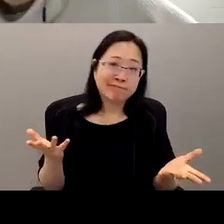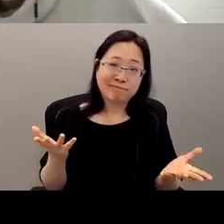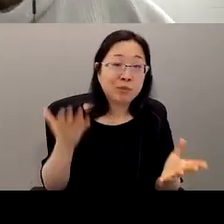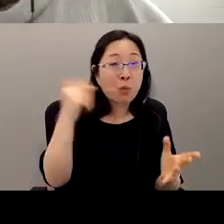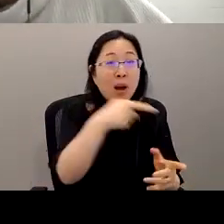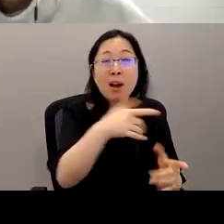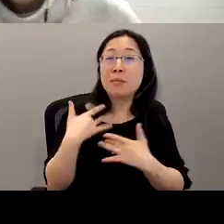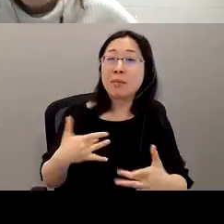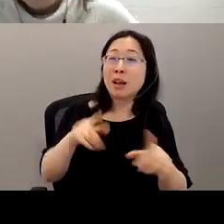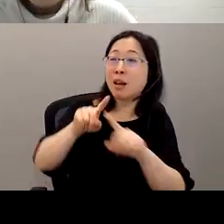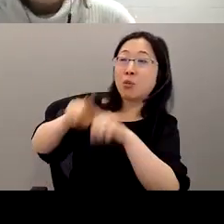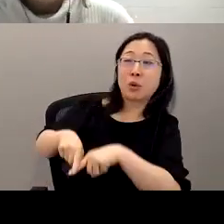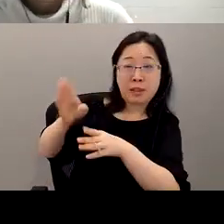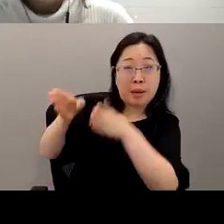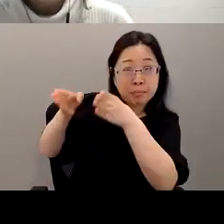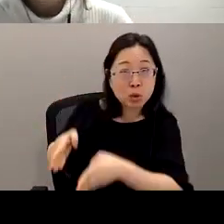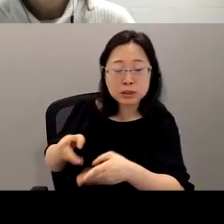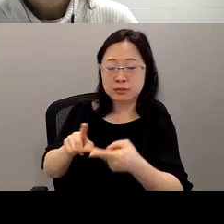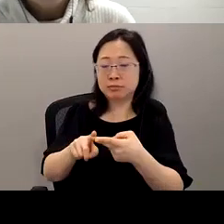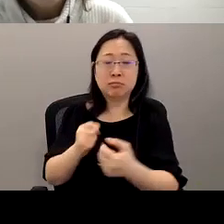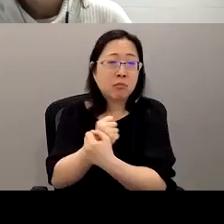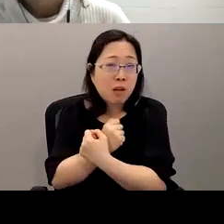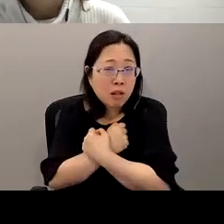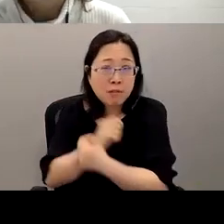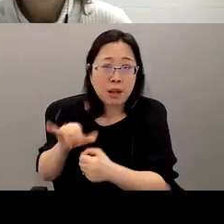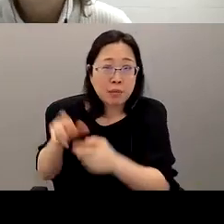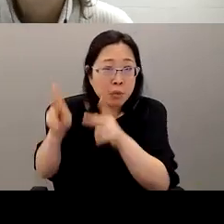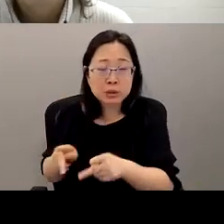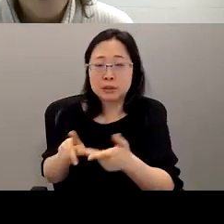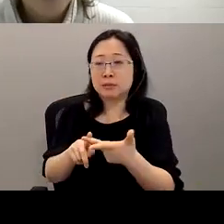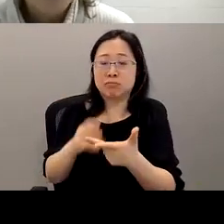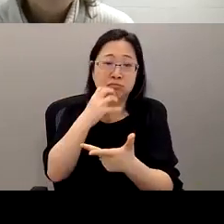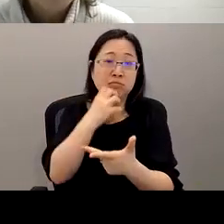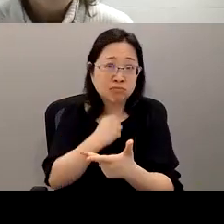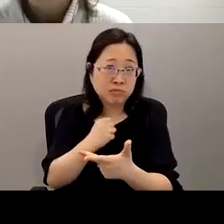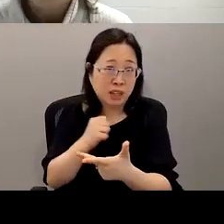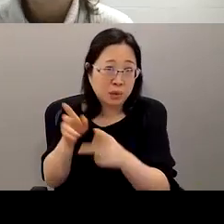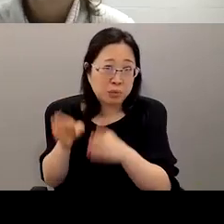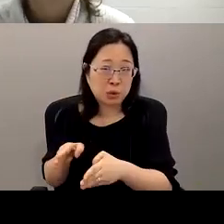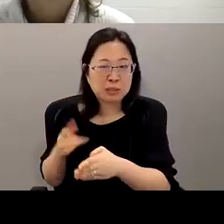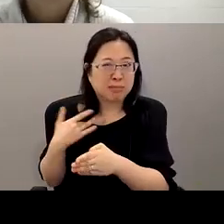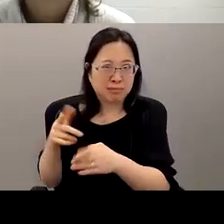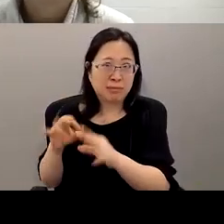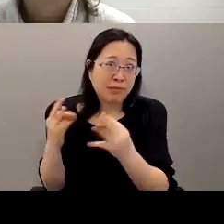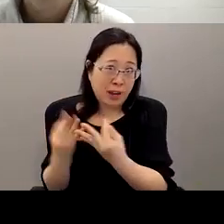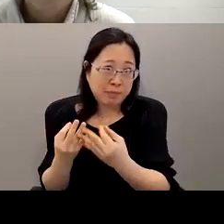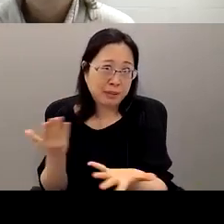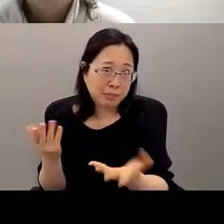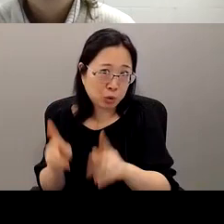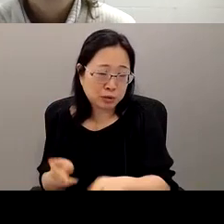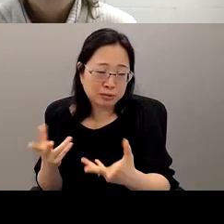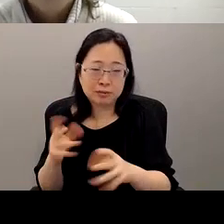help. They loved that person, who was often a family member, and they did not want them to get into